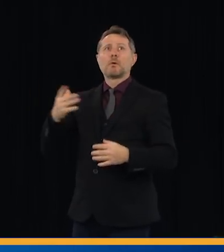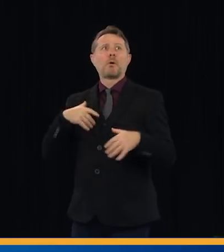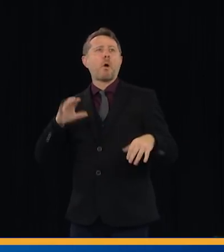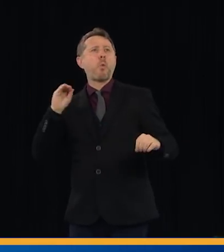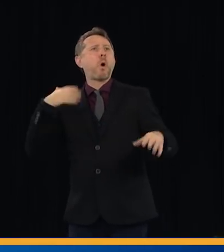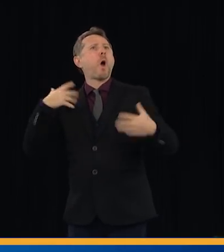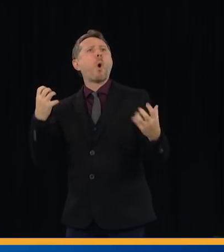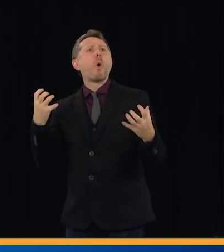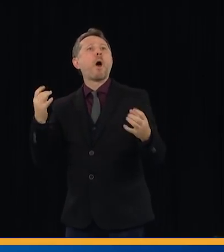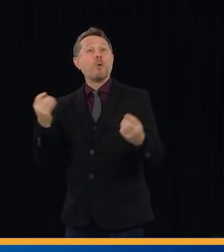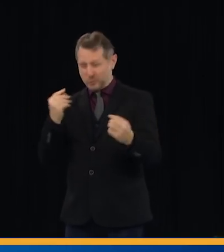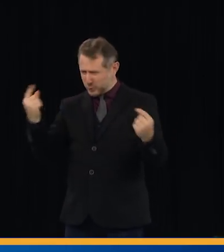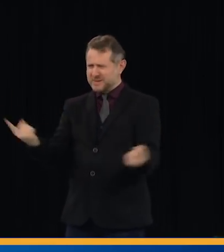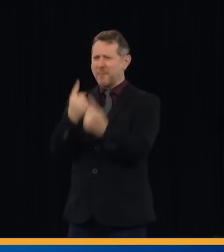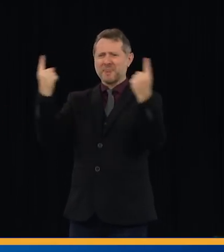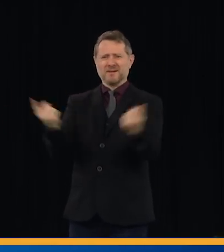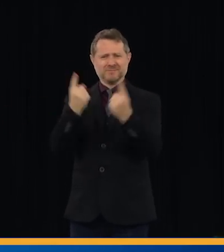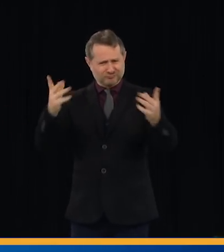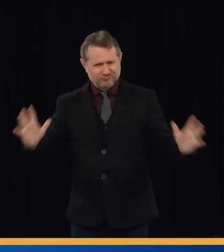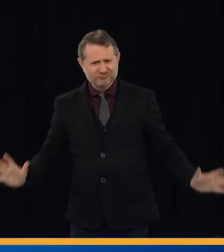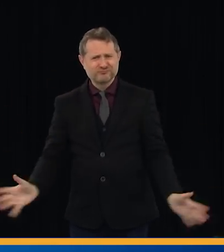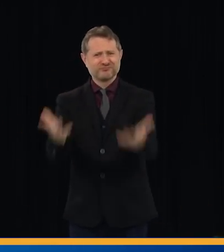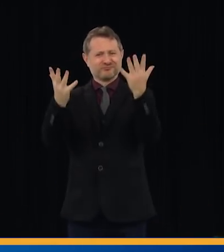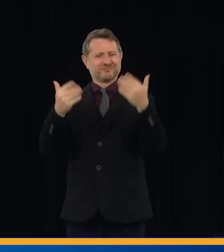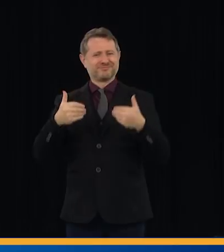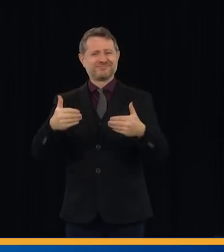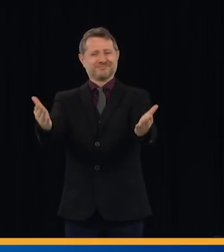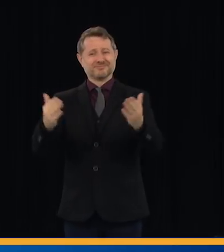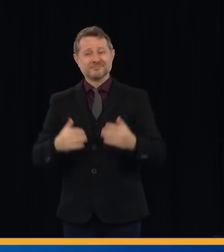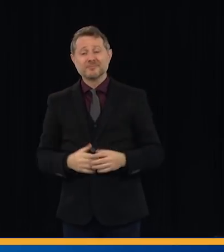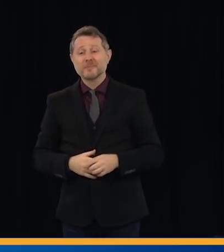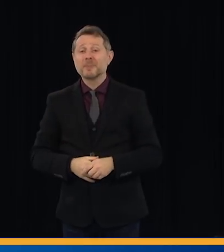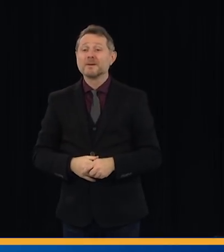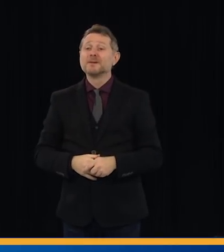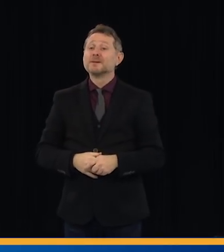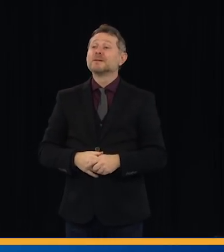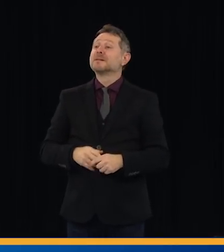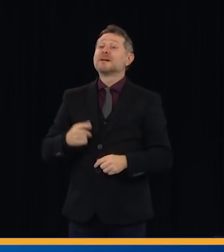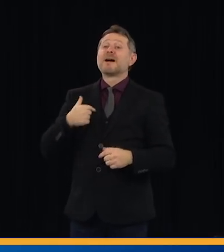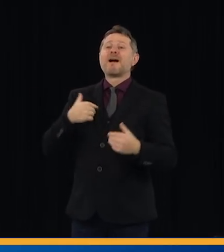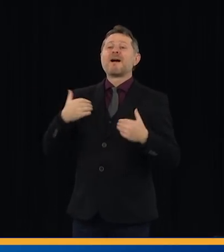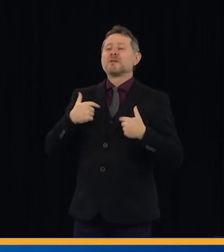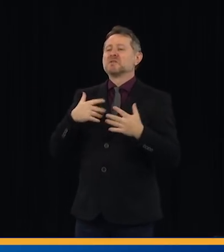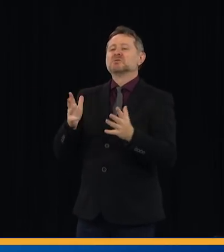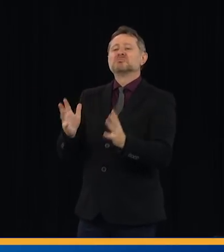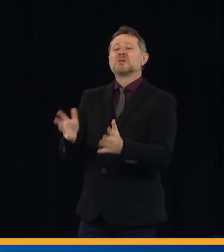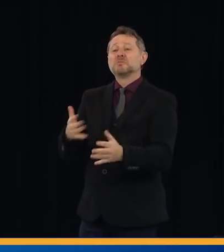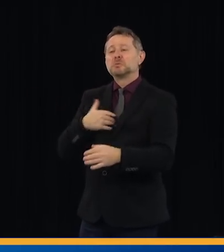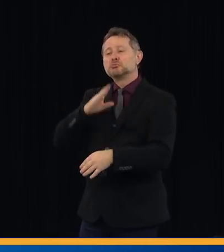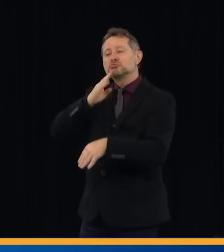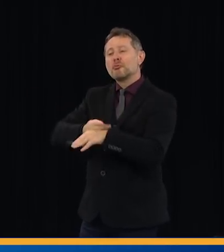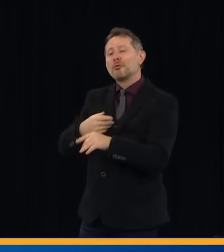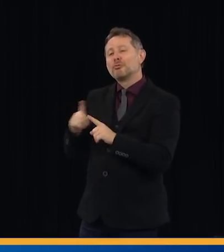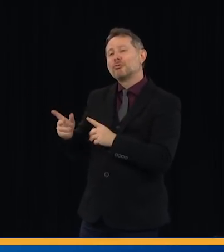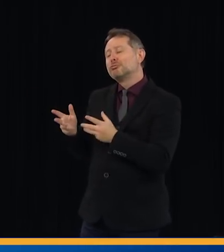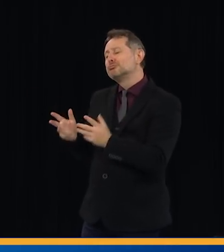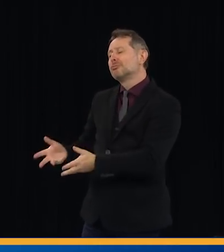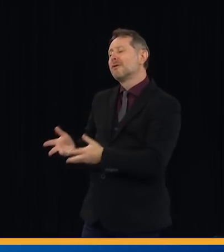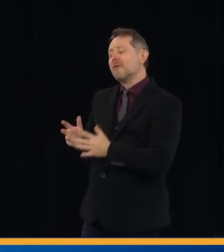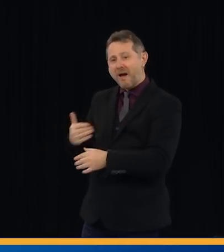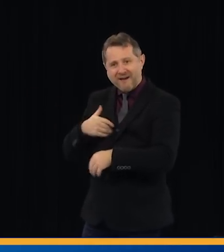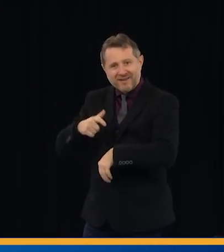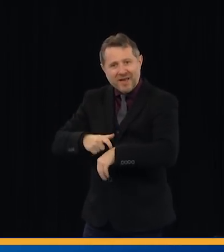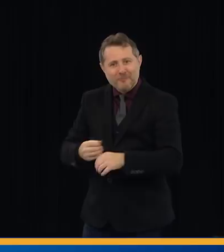of time for communication. I've had conversations with my daughters,